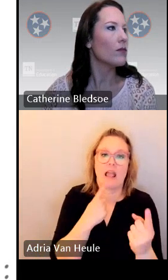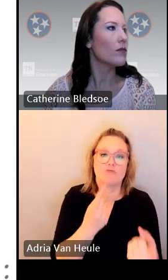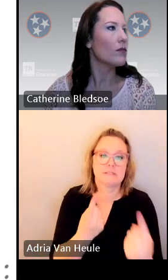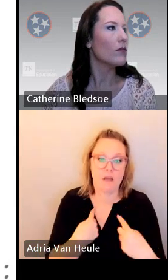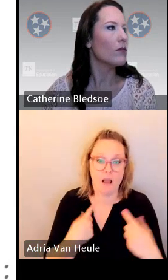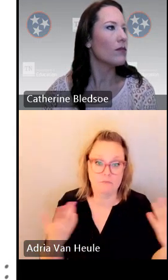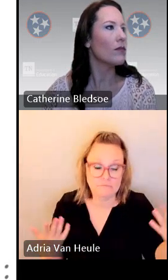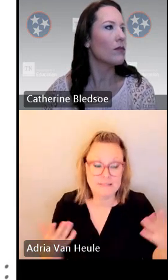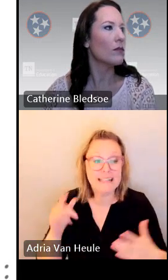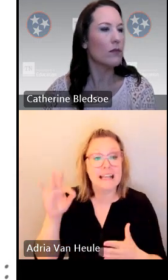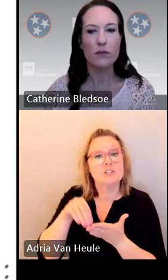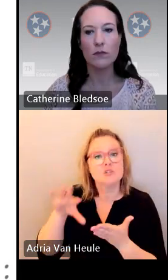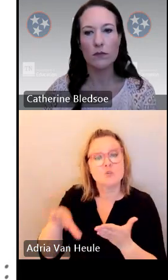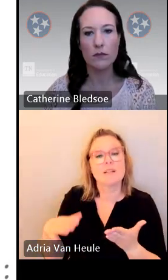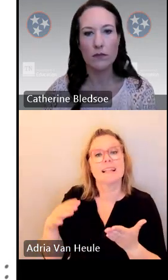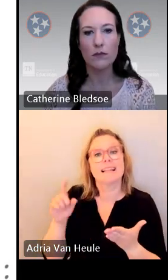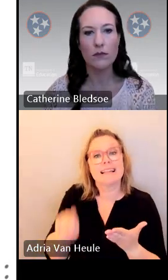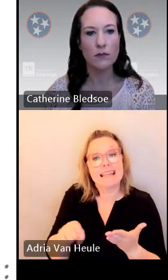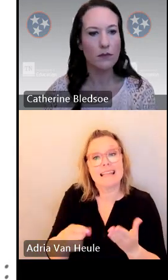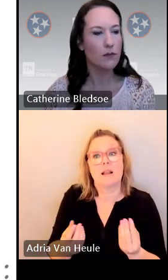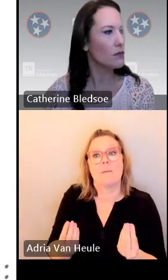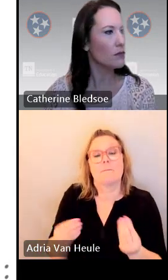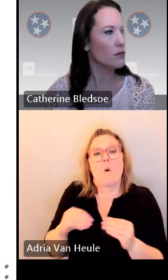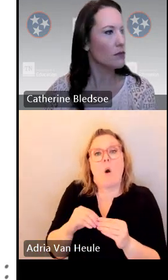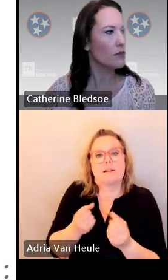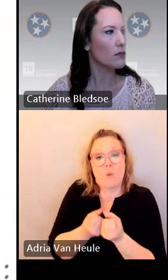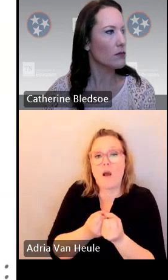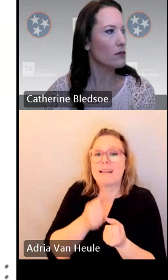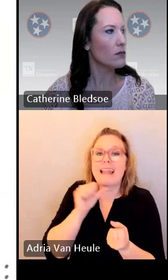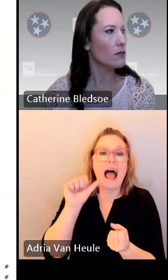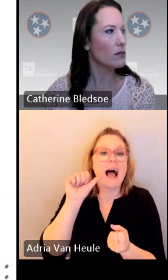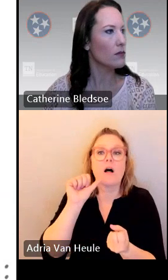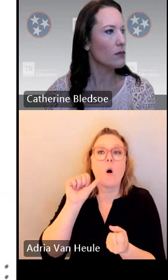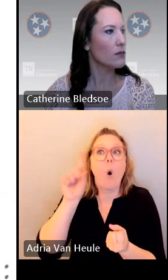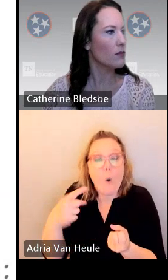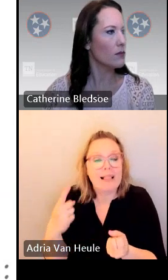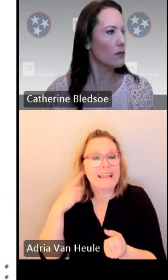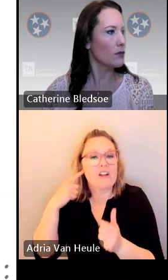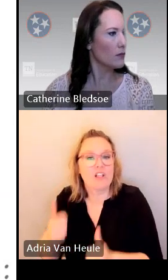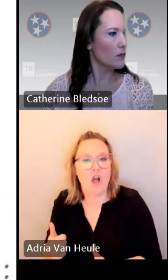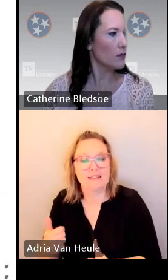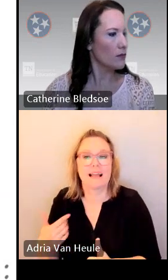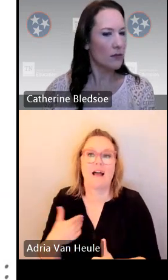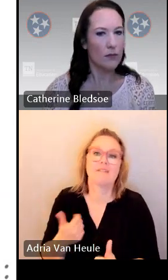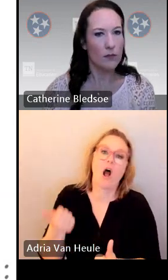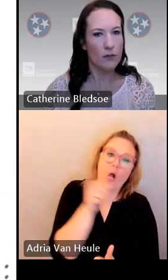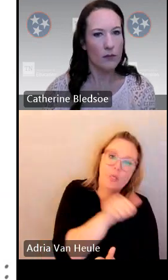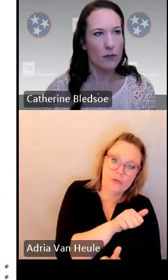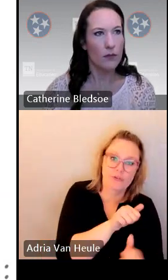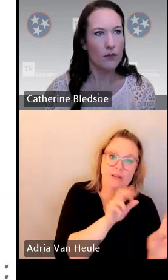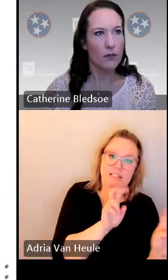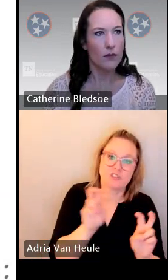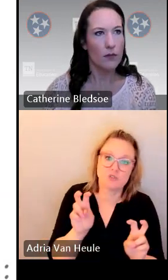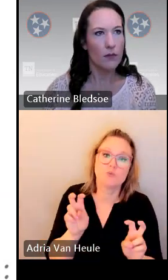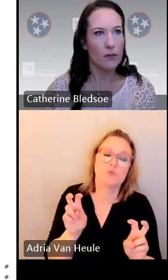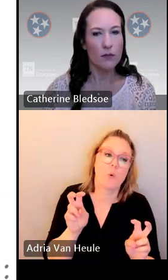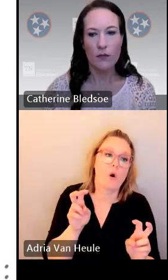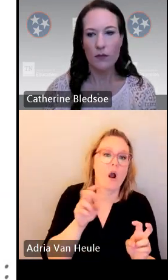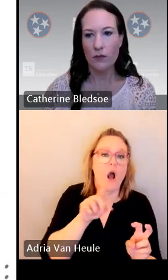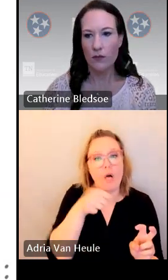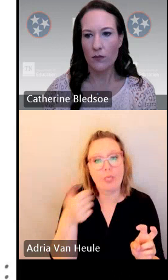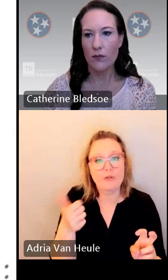student who has higher support needs beyond just hearing loss, that might be an opportunity where it is more appropriate to ask the family, but we do want to ask the